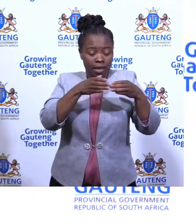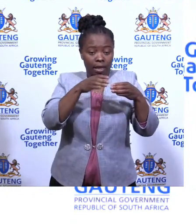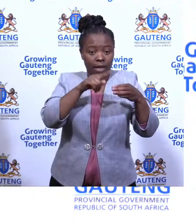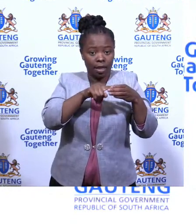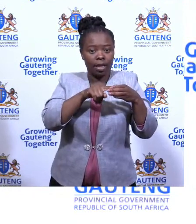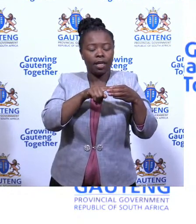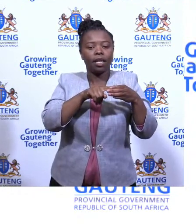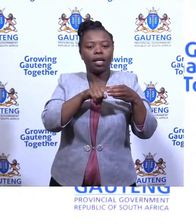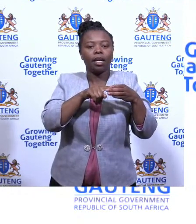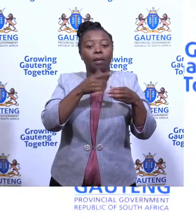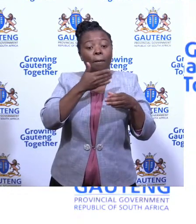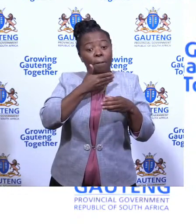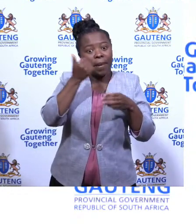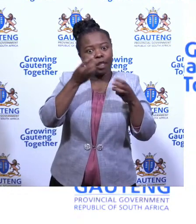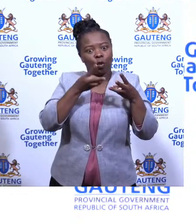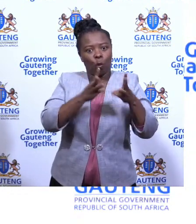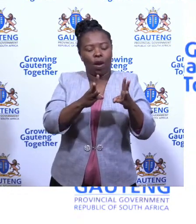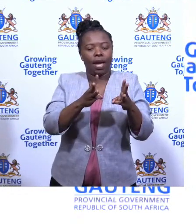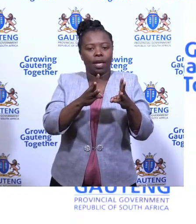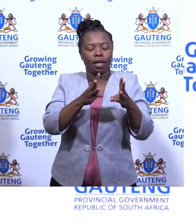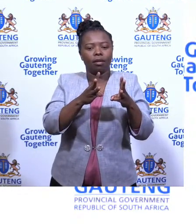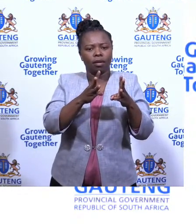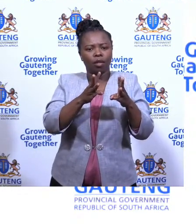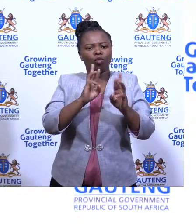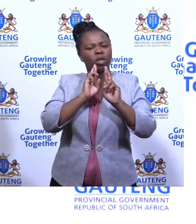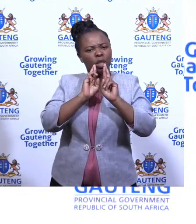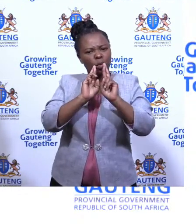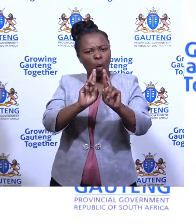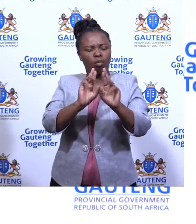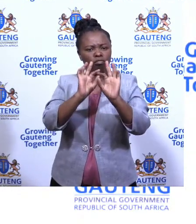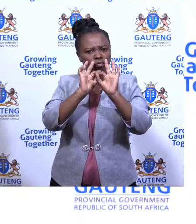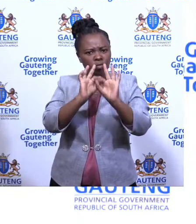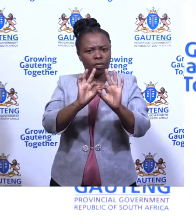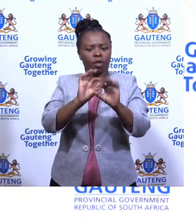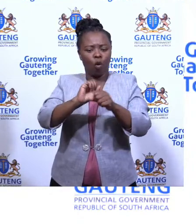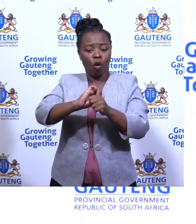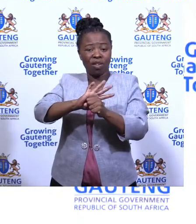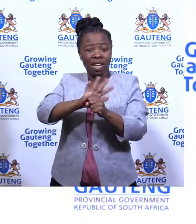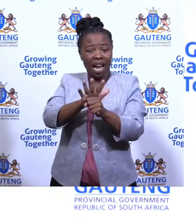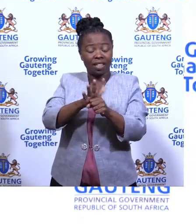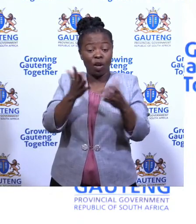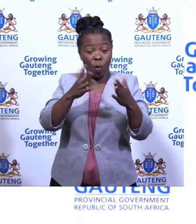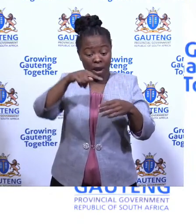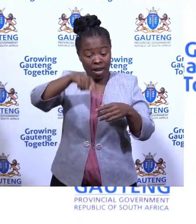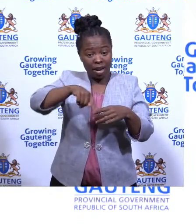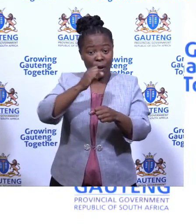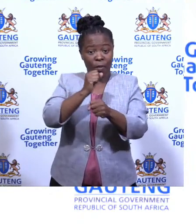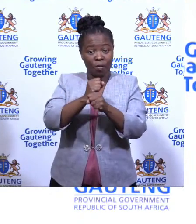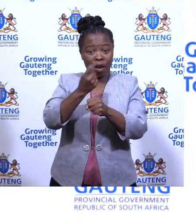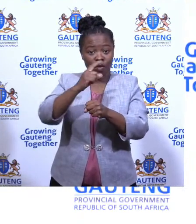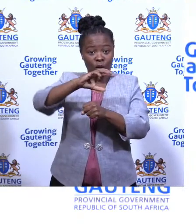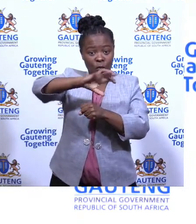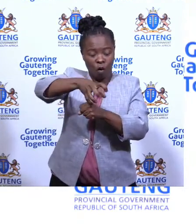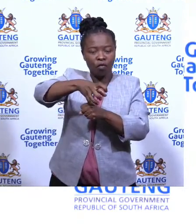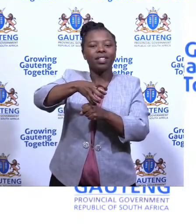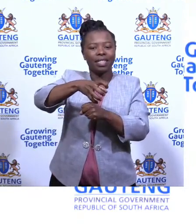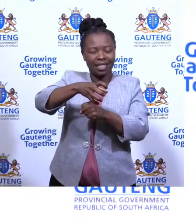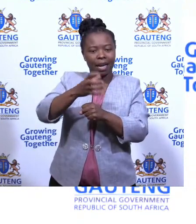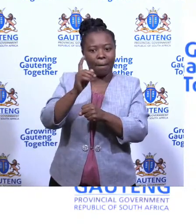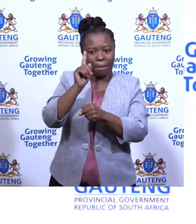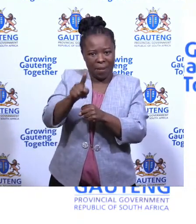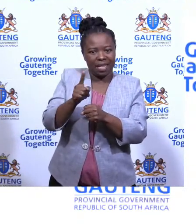most comprehensive way to respond to COVID-19 in our province must be this way. So